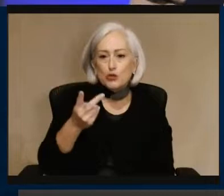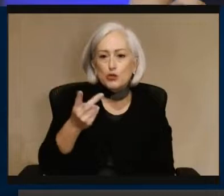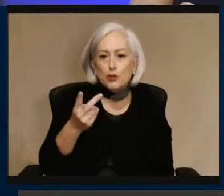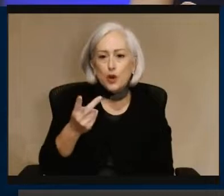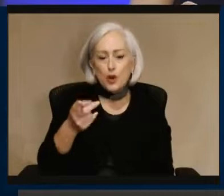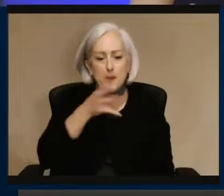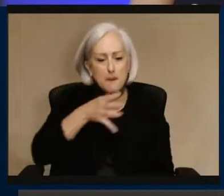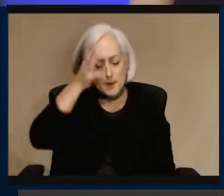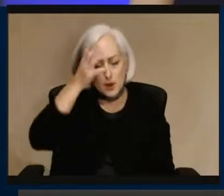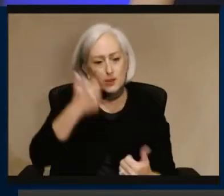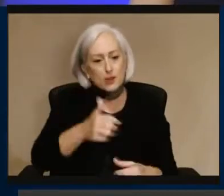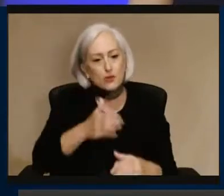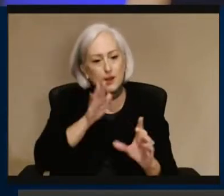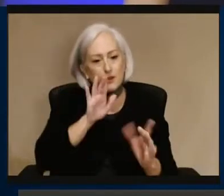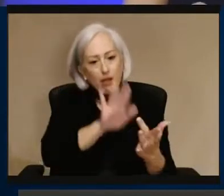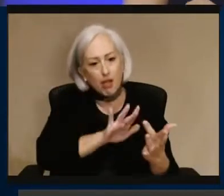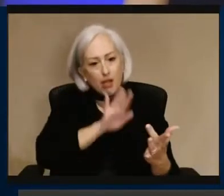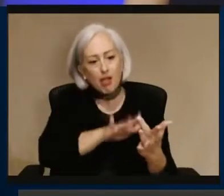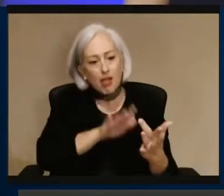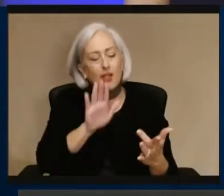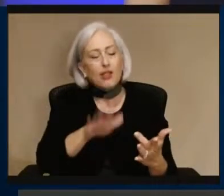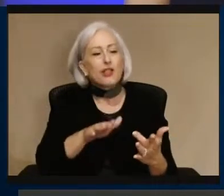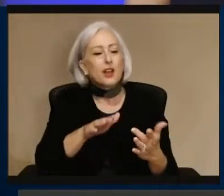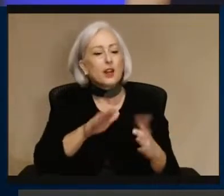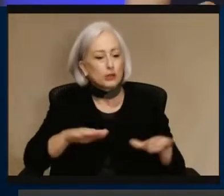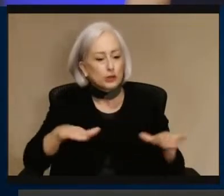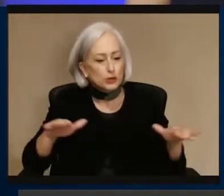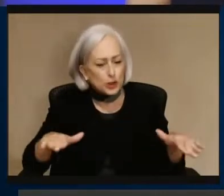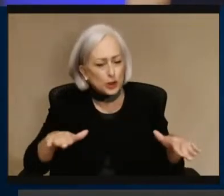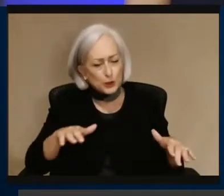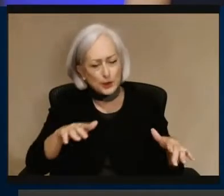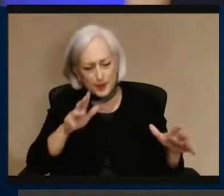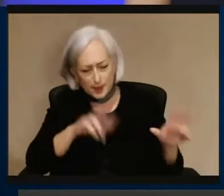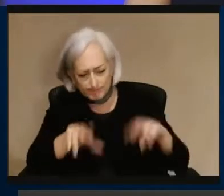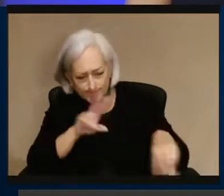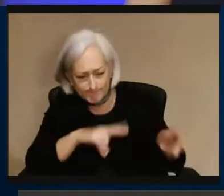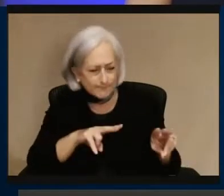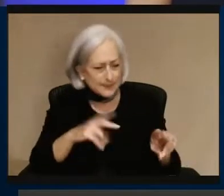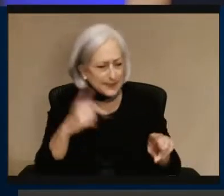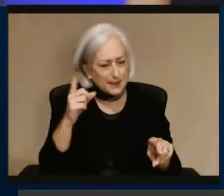your earliest memories that something wasn't right with Carl?